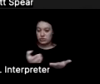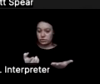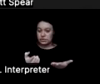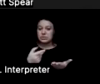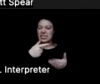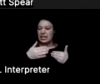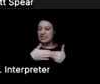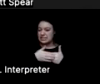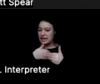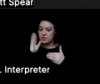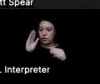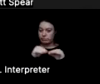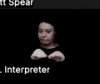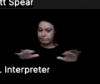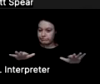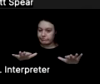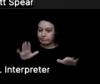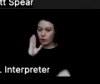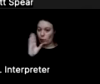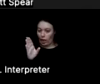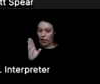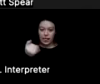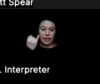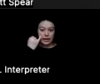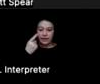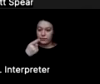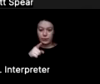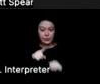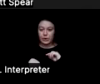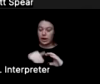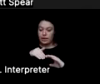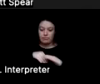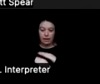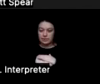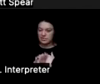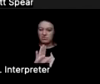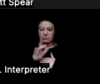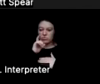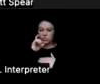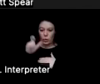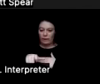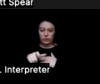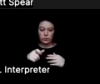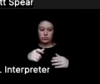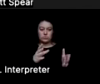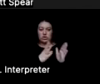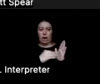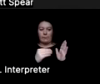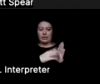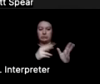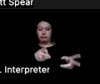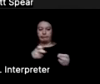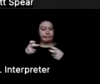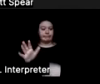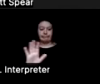you if you want access to those and you weren't able to, no need to copy them down. And now we'll kind of stop